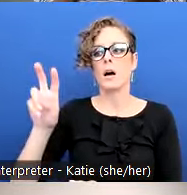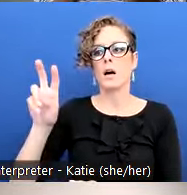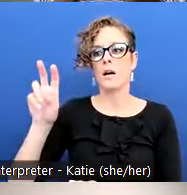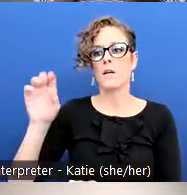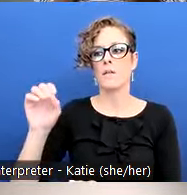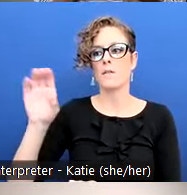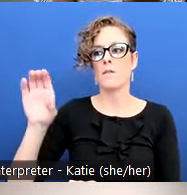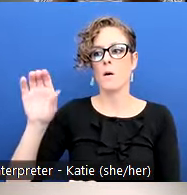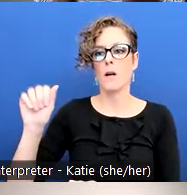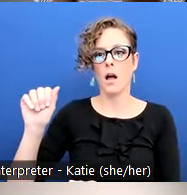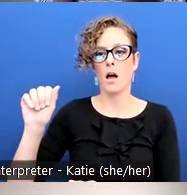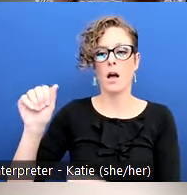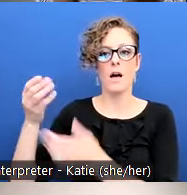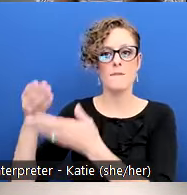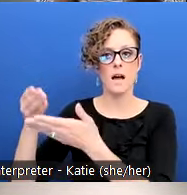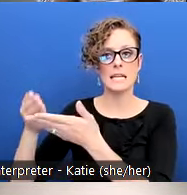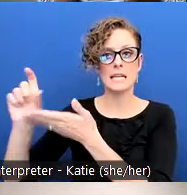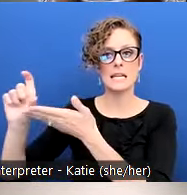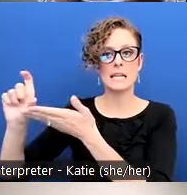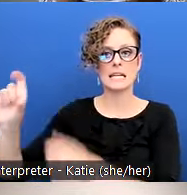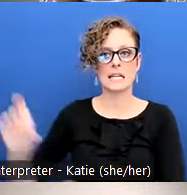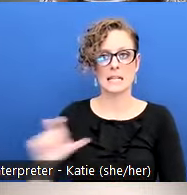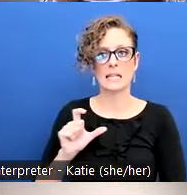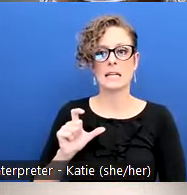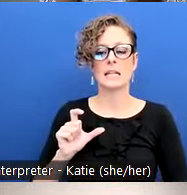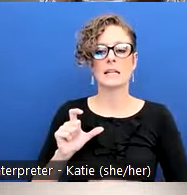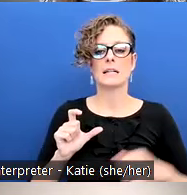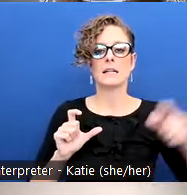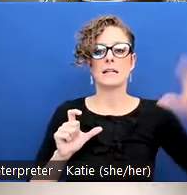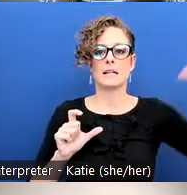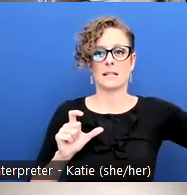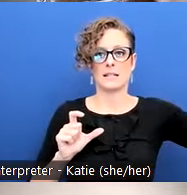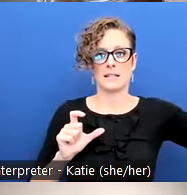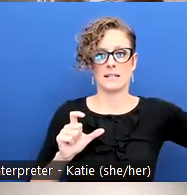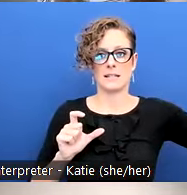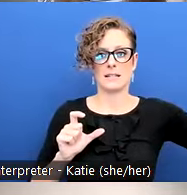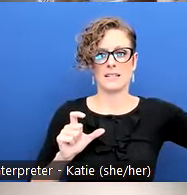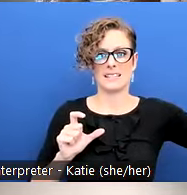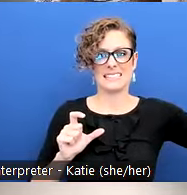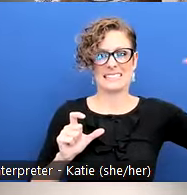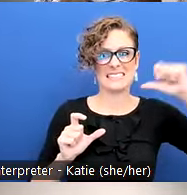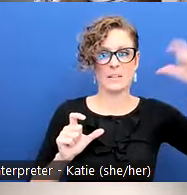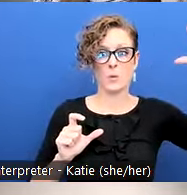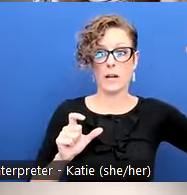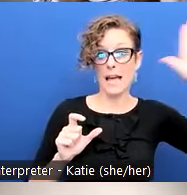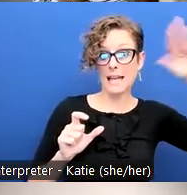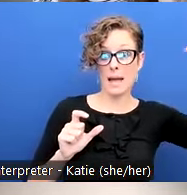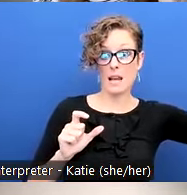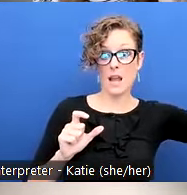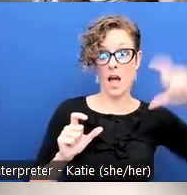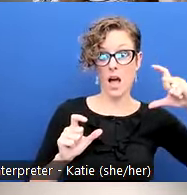and backfill that anticipated hole, that gap in funding, which, you know,